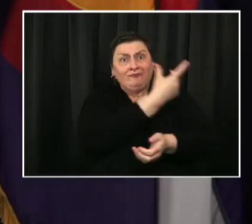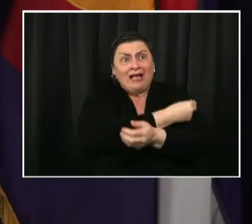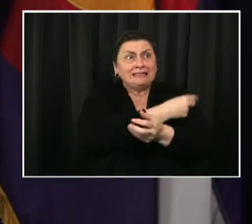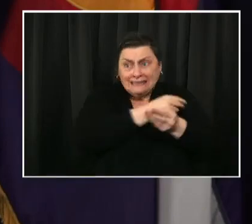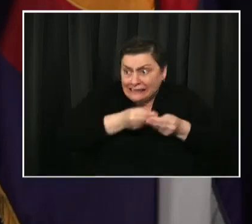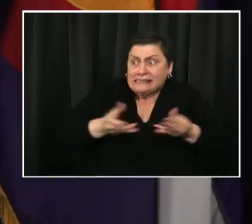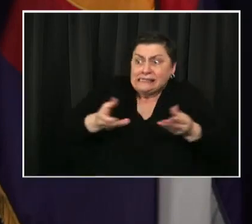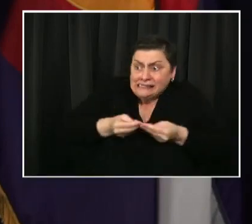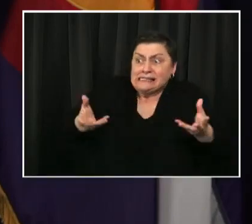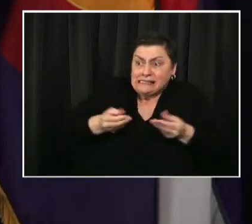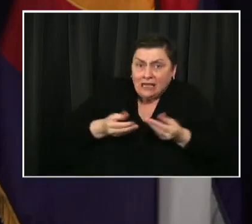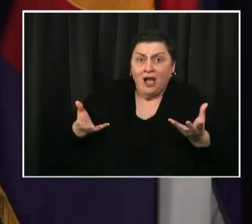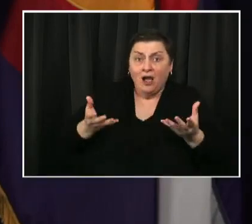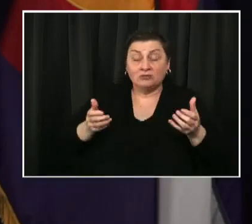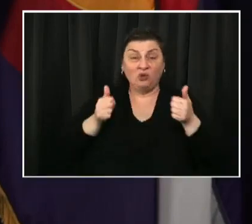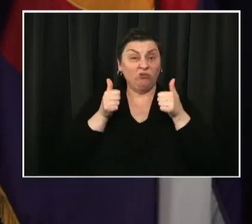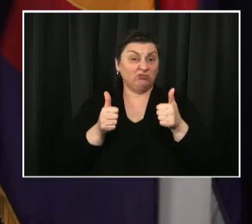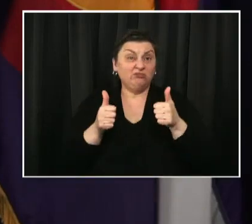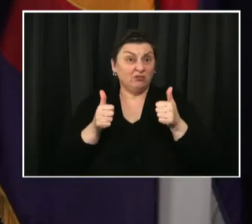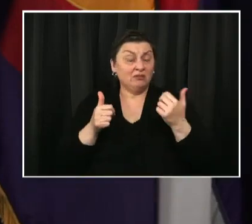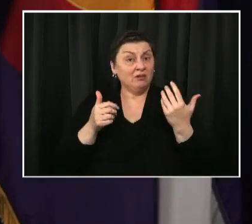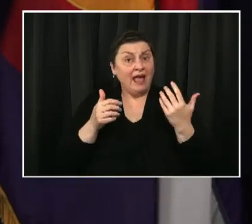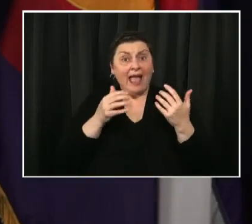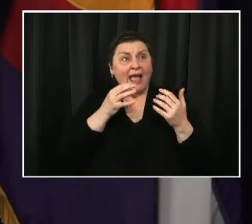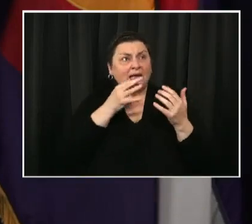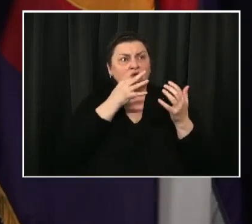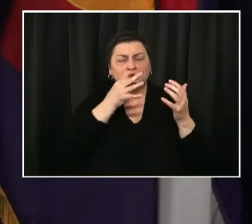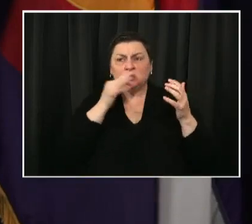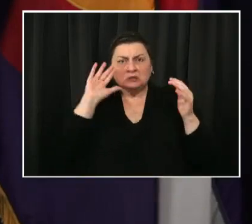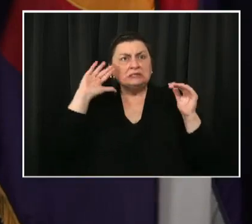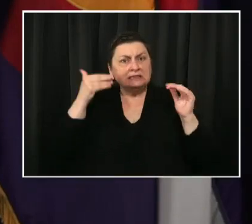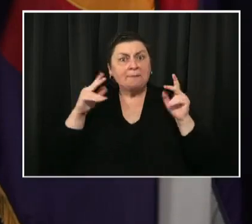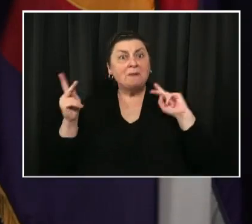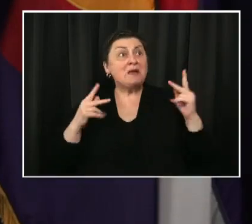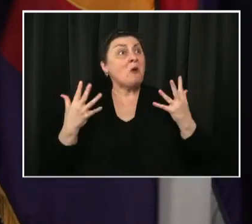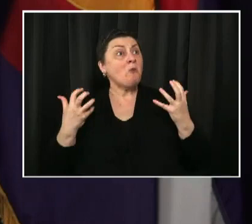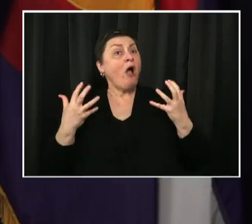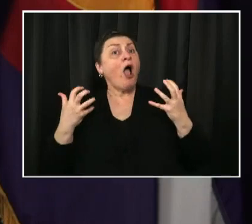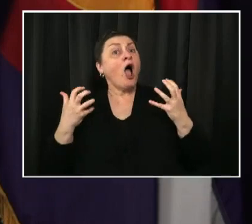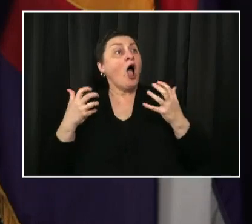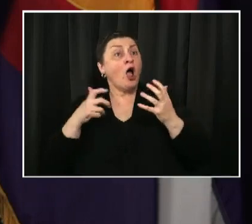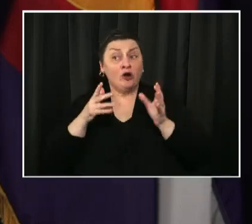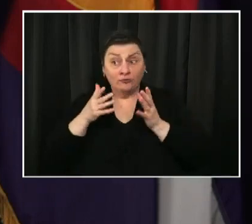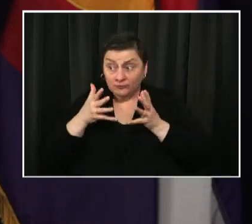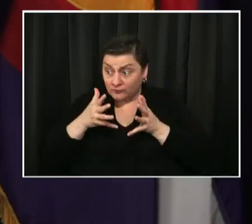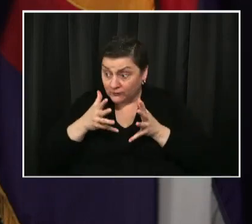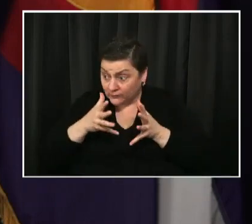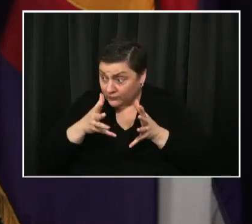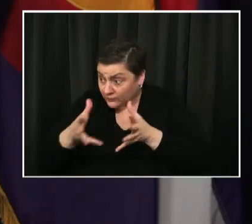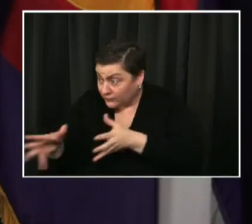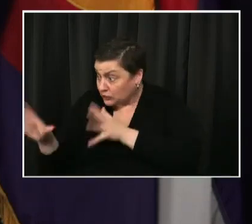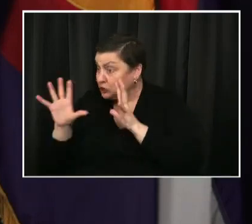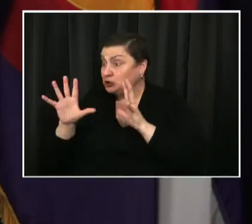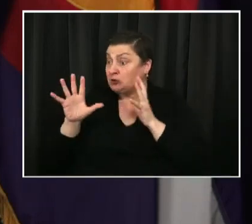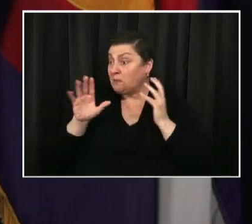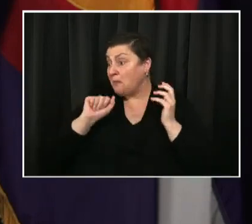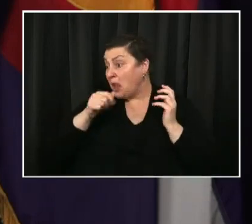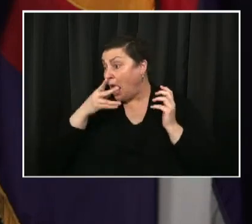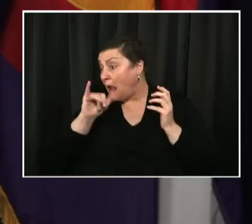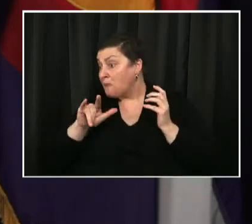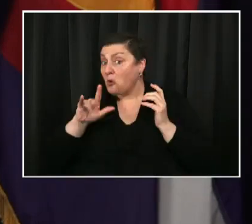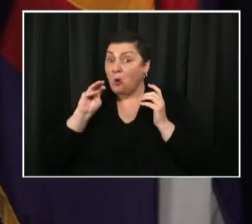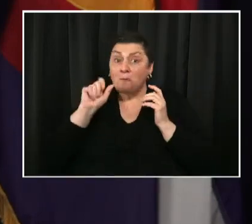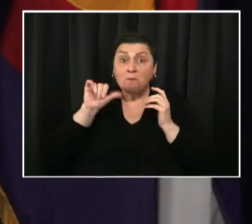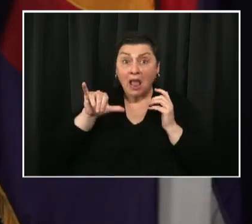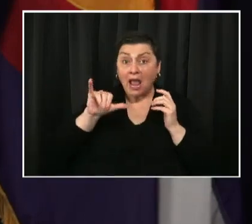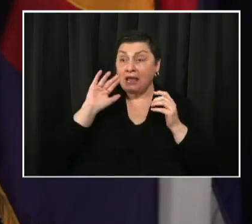we expect that those 2 lines will intersect at some point, probably in late April, early May, where supply might